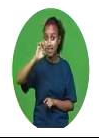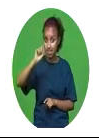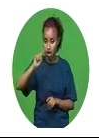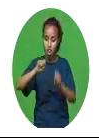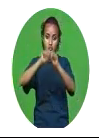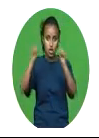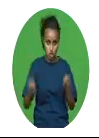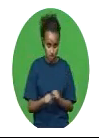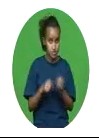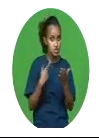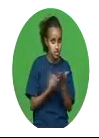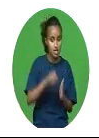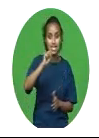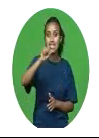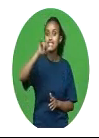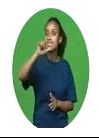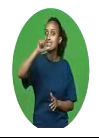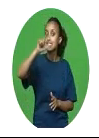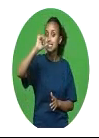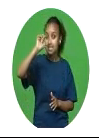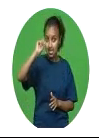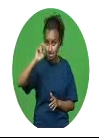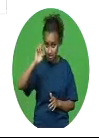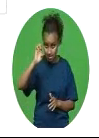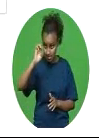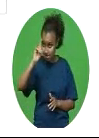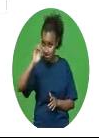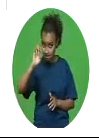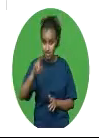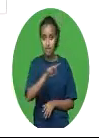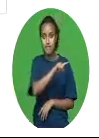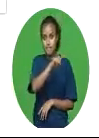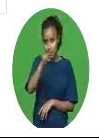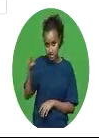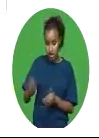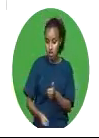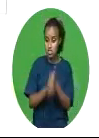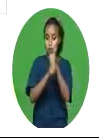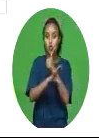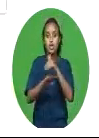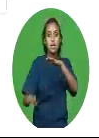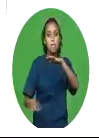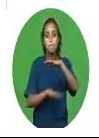These are a cylinder, a vertical support, and a base.